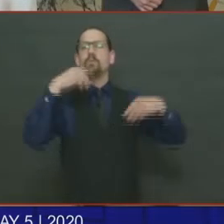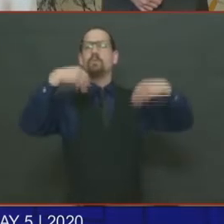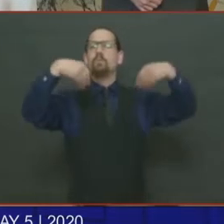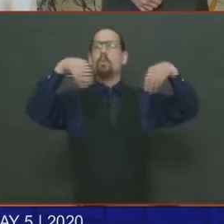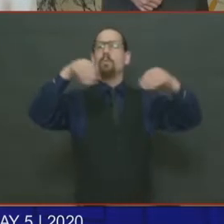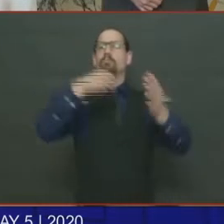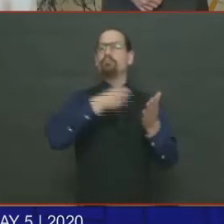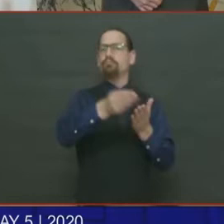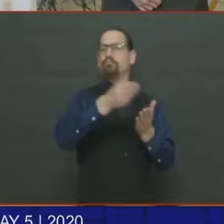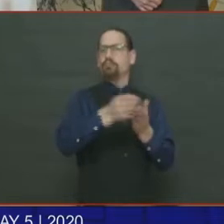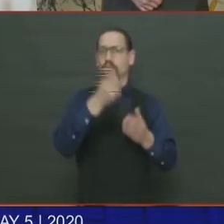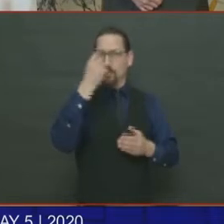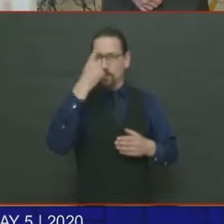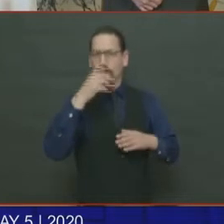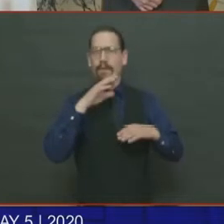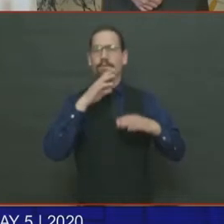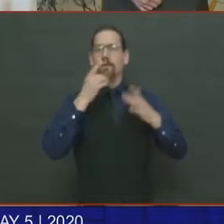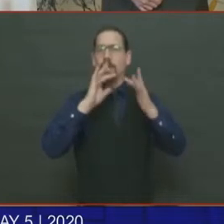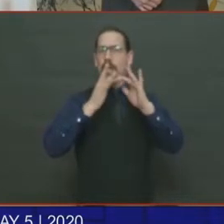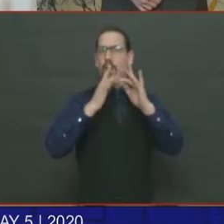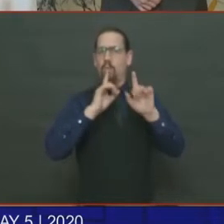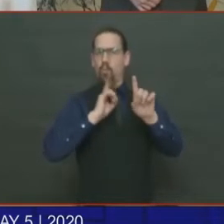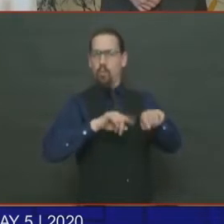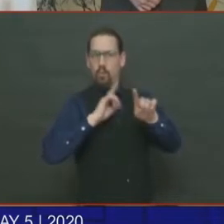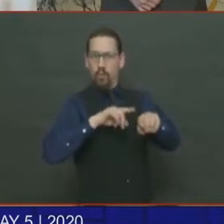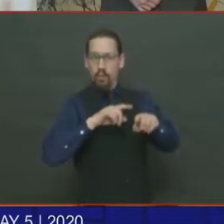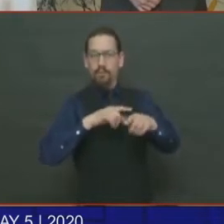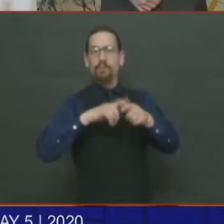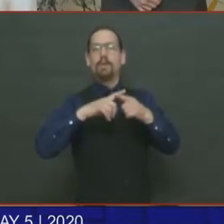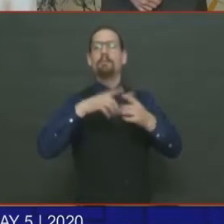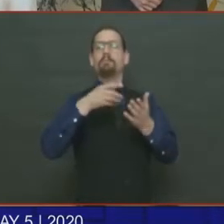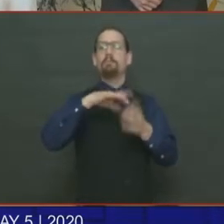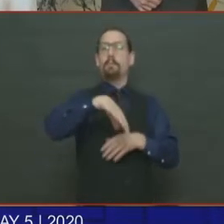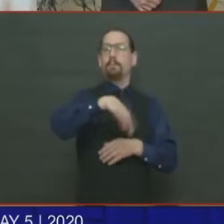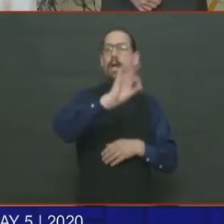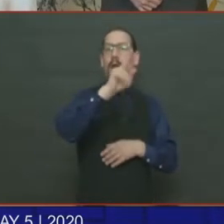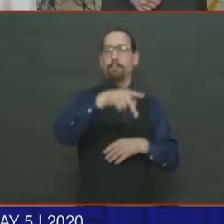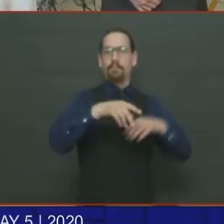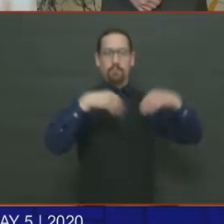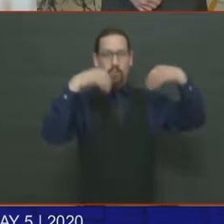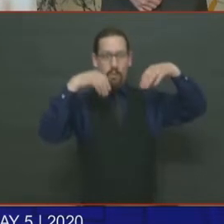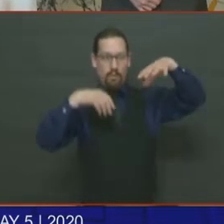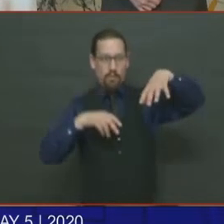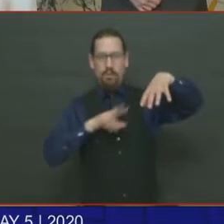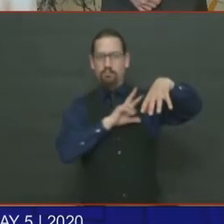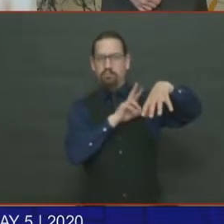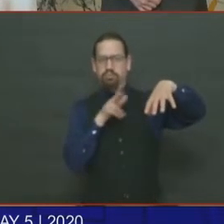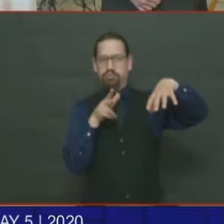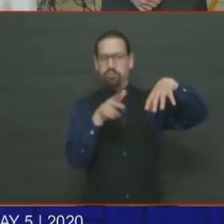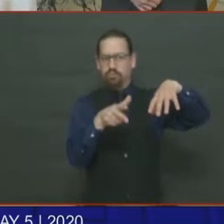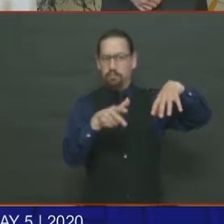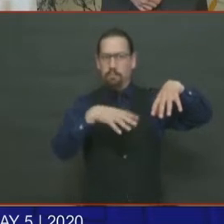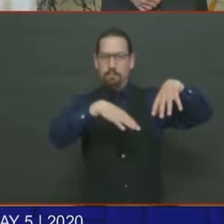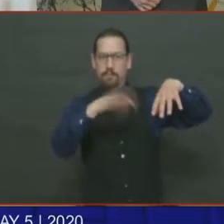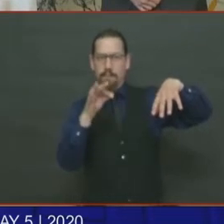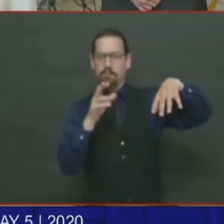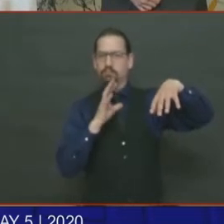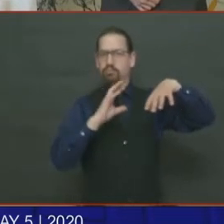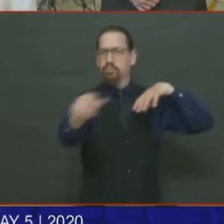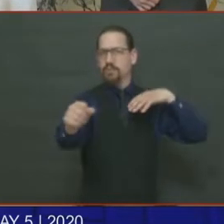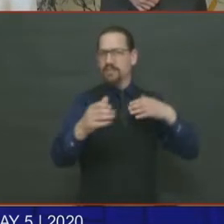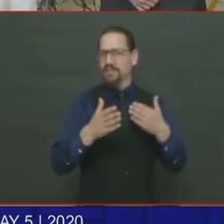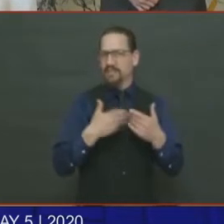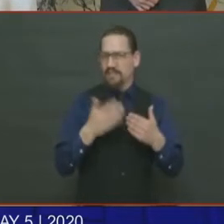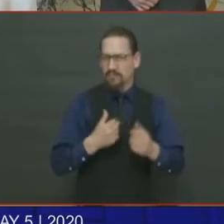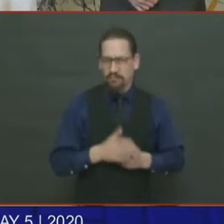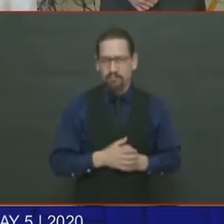made it easier for restaurants to offer grocery items to consumers, and our local farmers and fishermen to sell